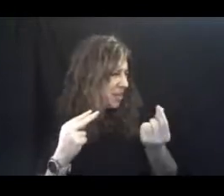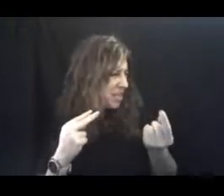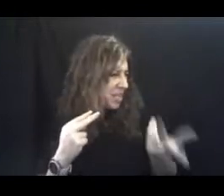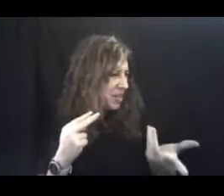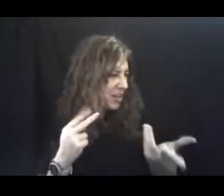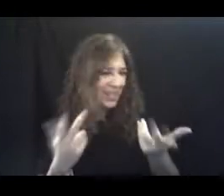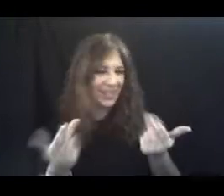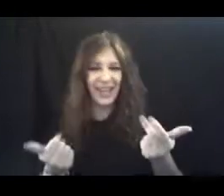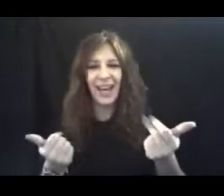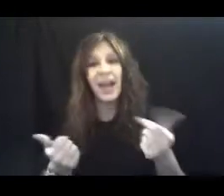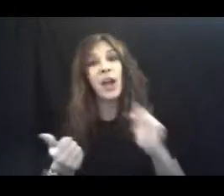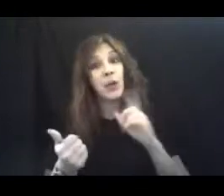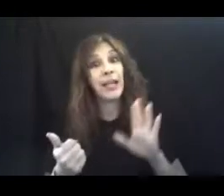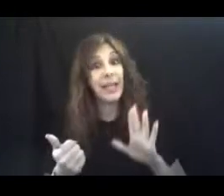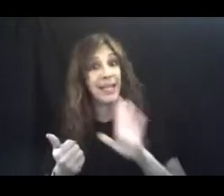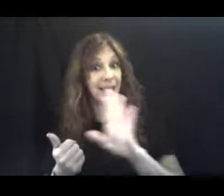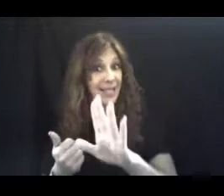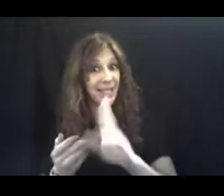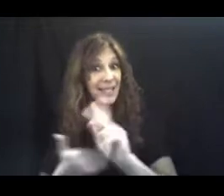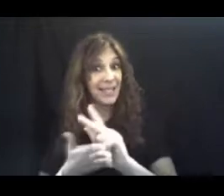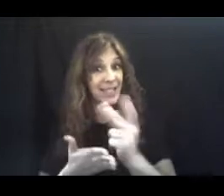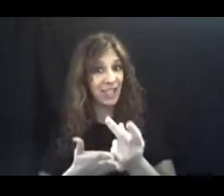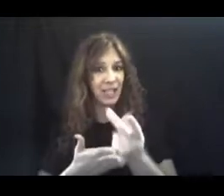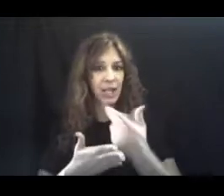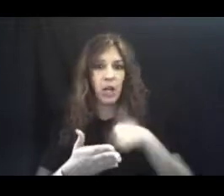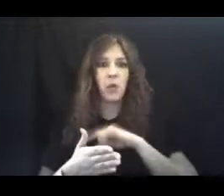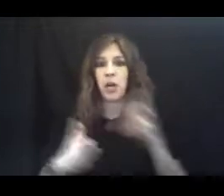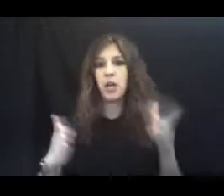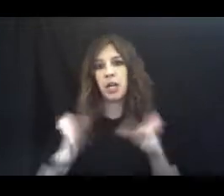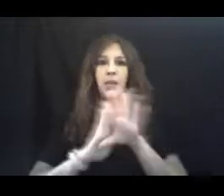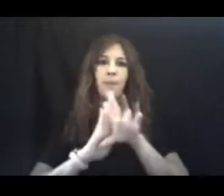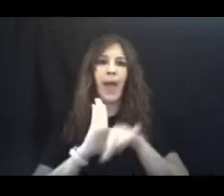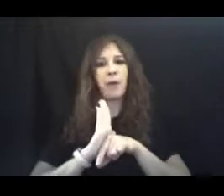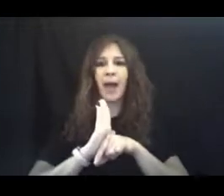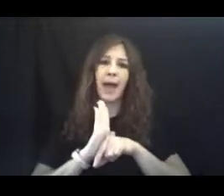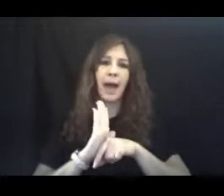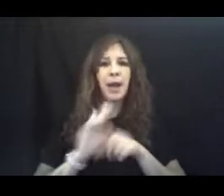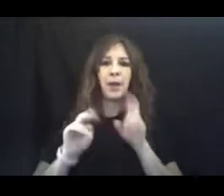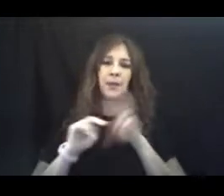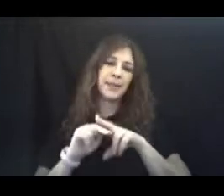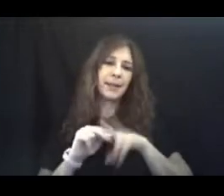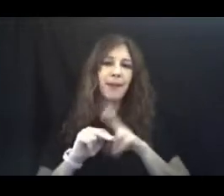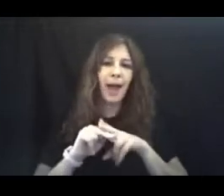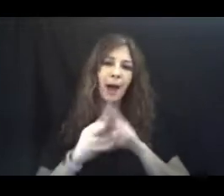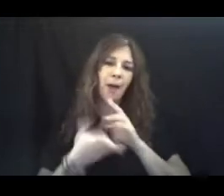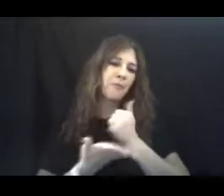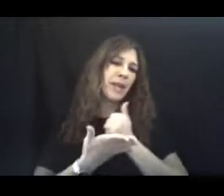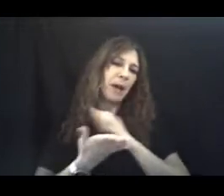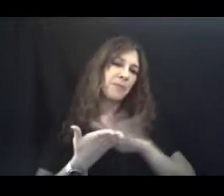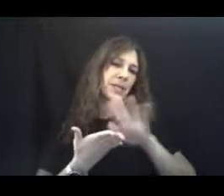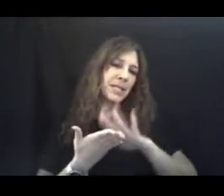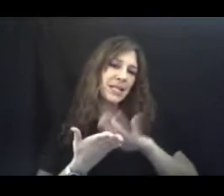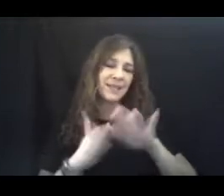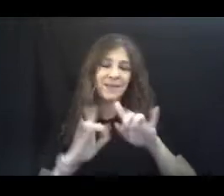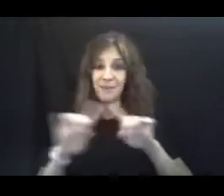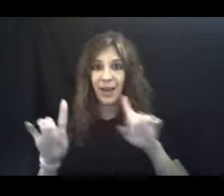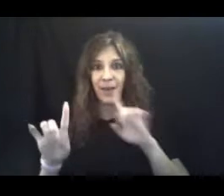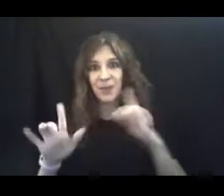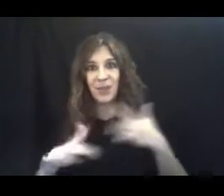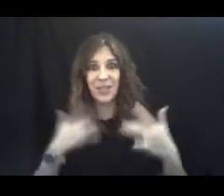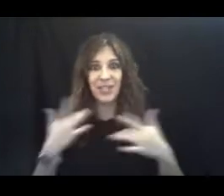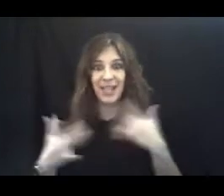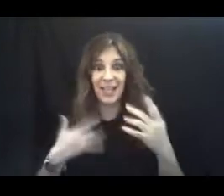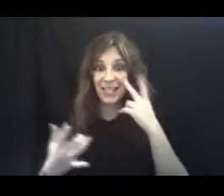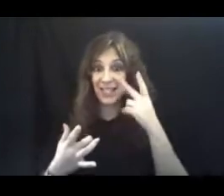This is his kitchen. He was in the background like a ninja. I turned around and it was clean. So, yeah. But I'm excited to see what he's